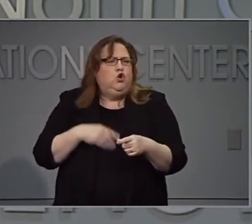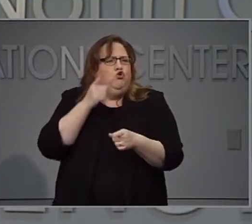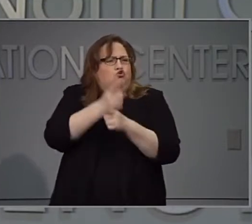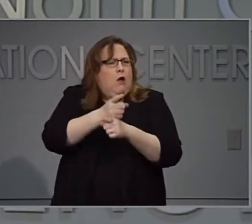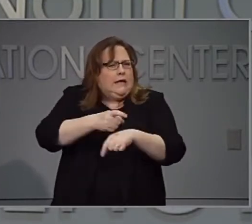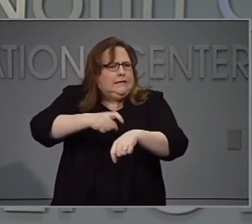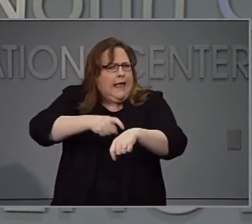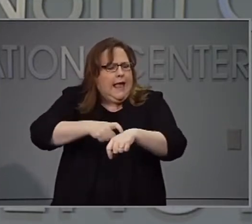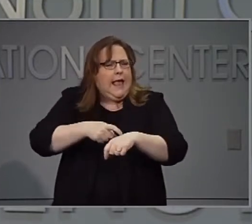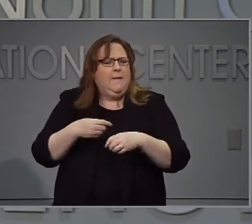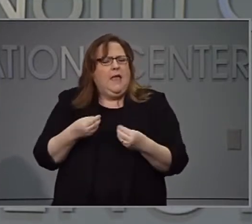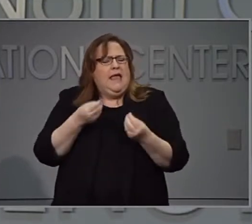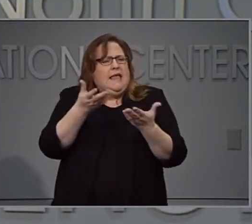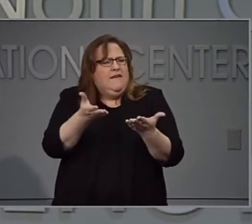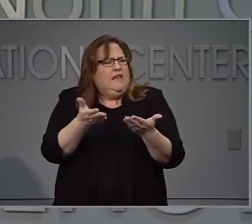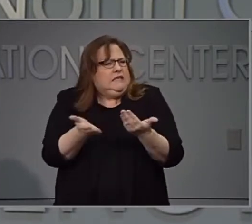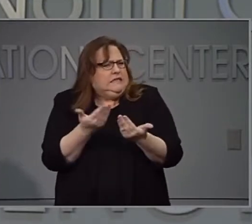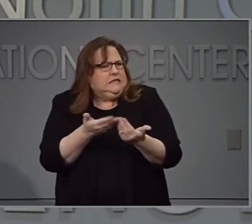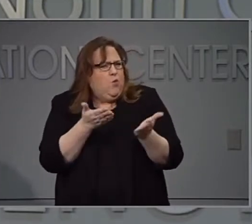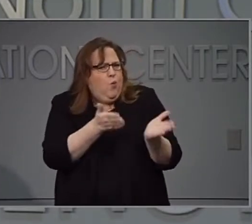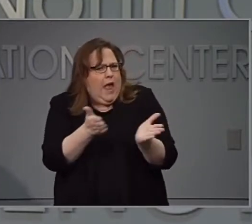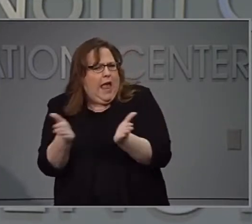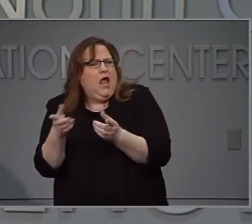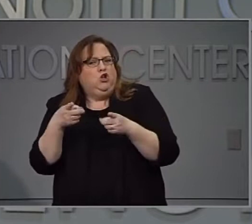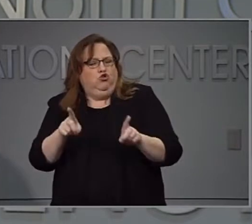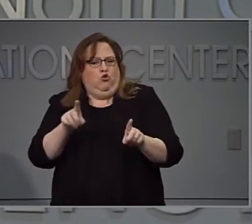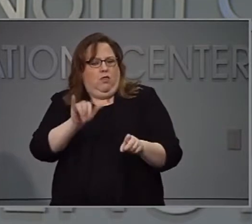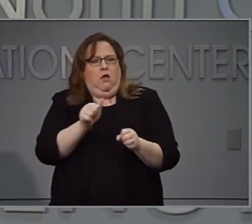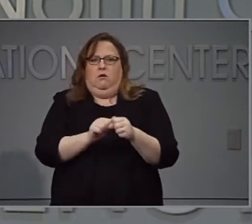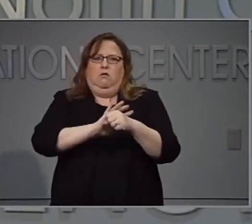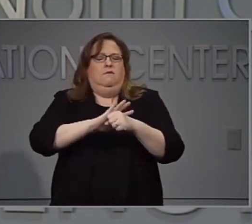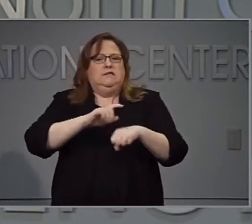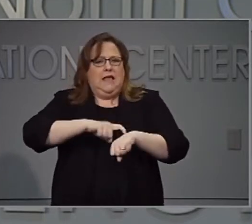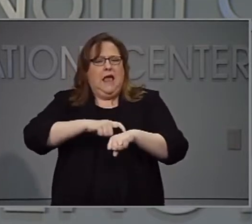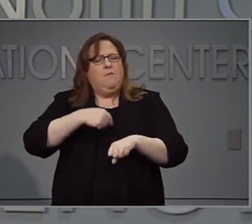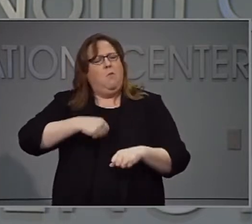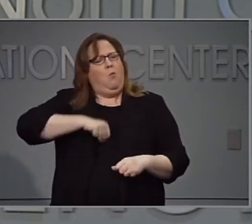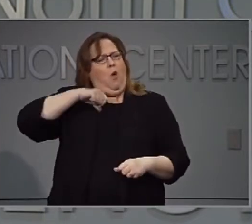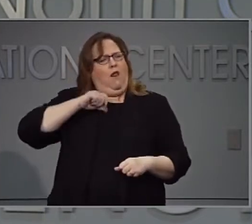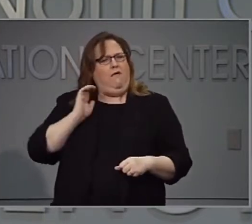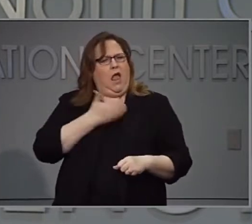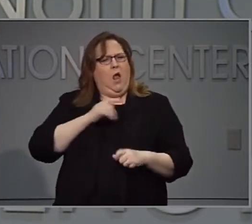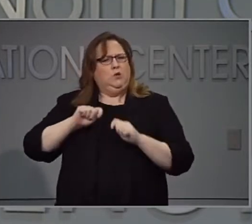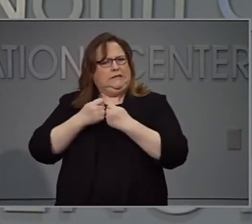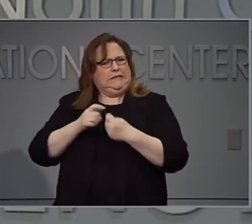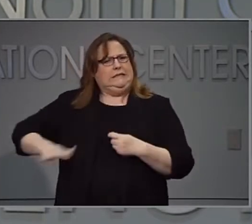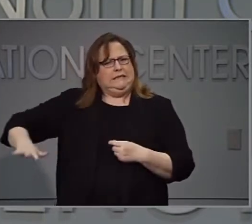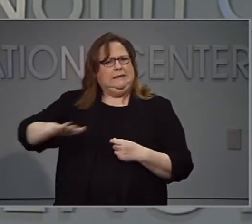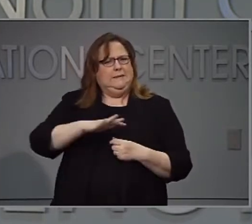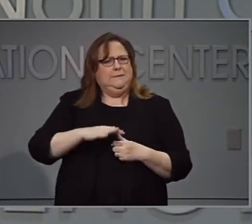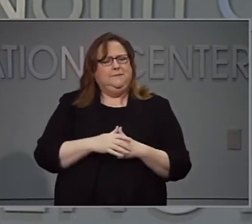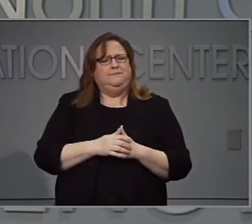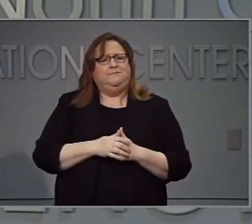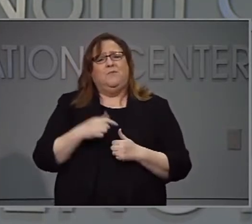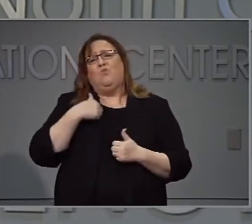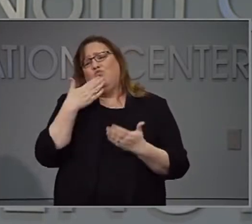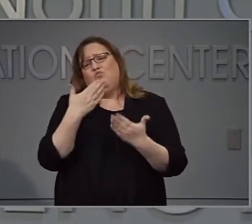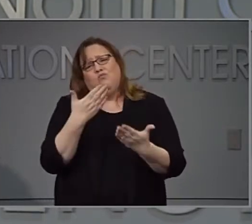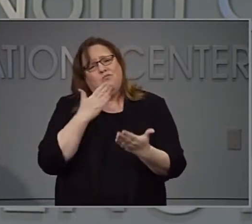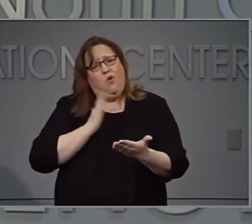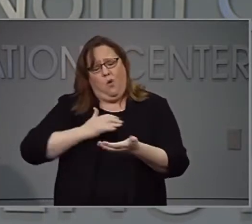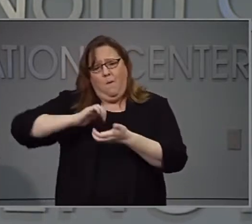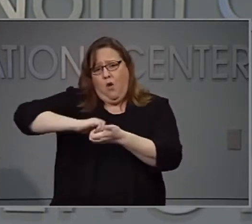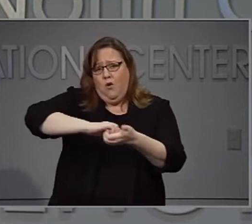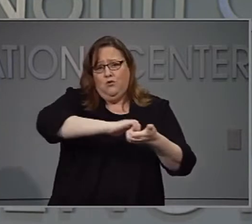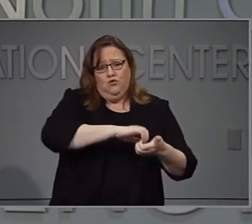delivered in the most accessible places during this public health crisis. And we're grateful for all of our partners that are working with us to creatively